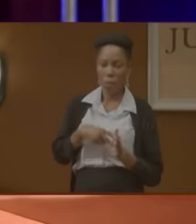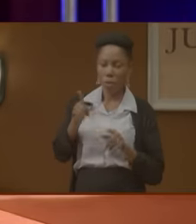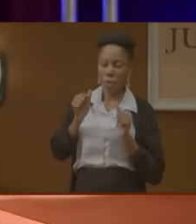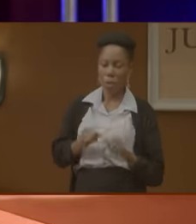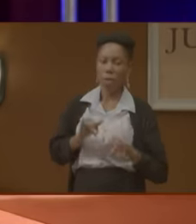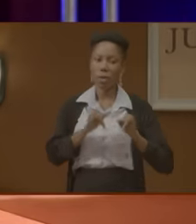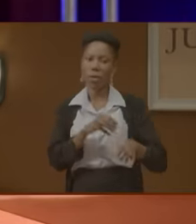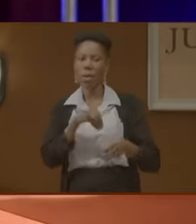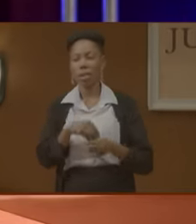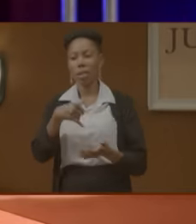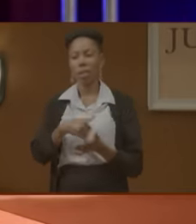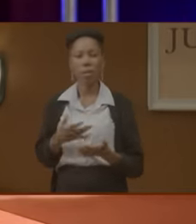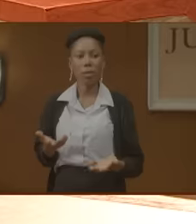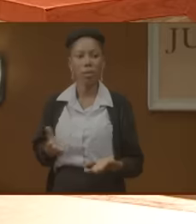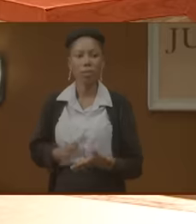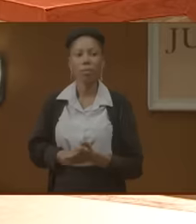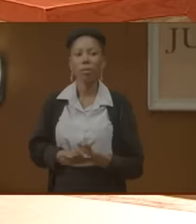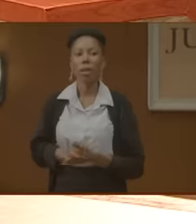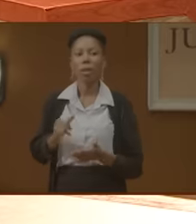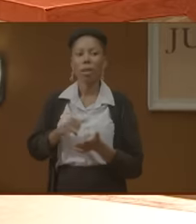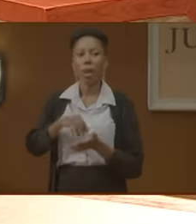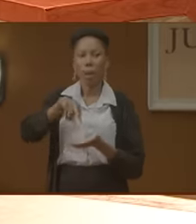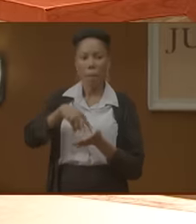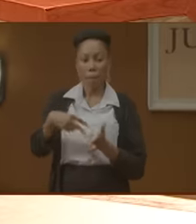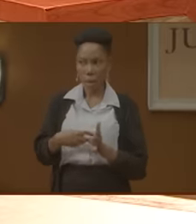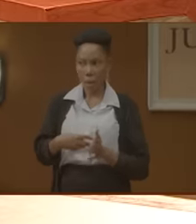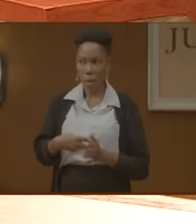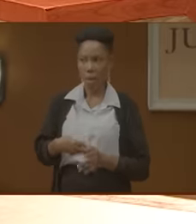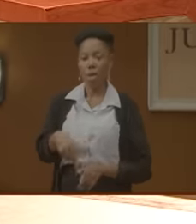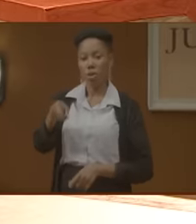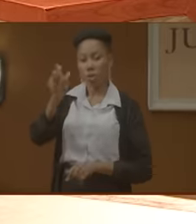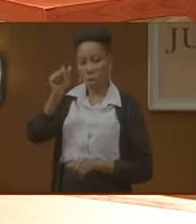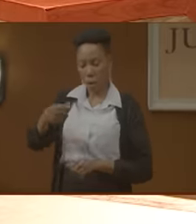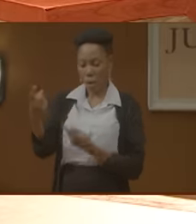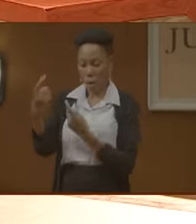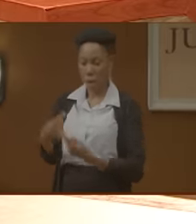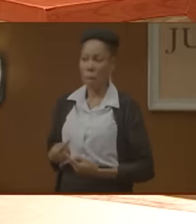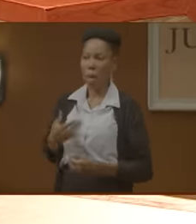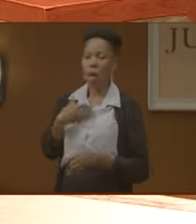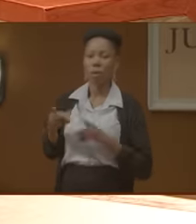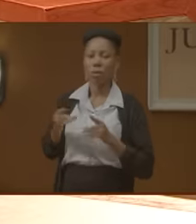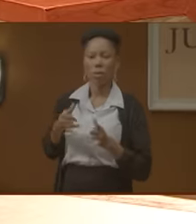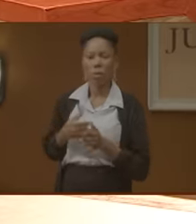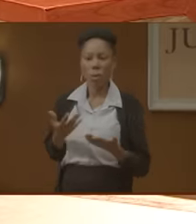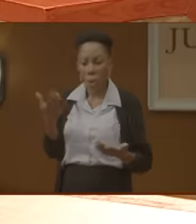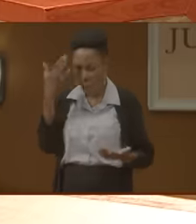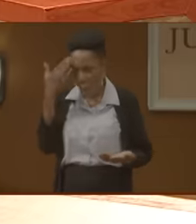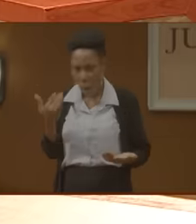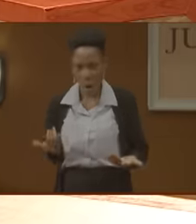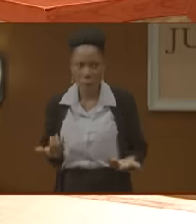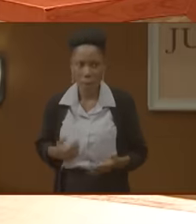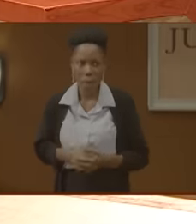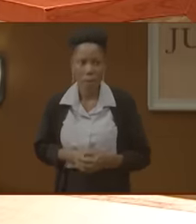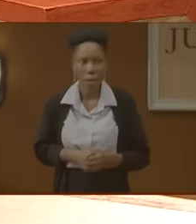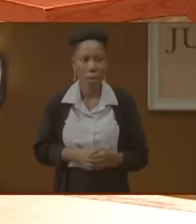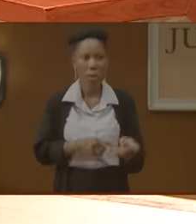never, and each morning I wake up, the only hope is that one day I know they will still get back, because there is no justification and no moral backing